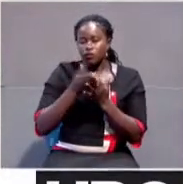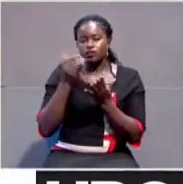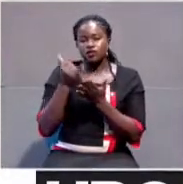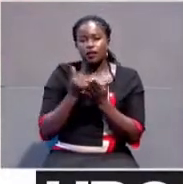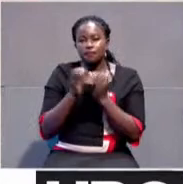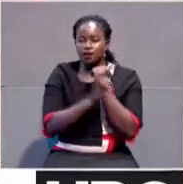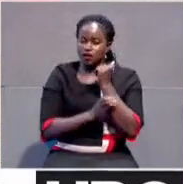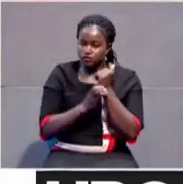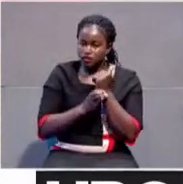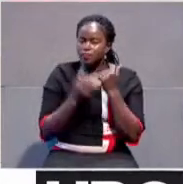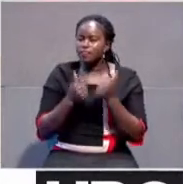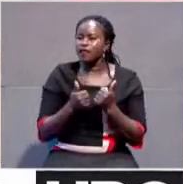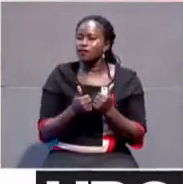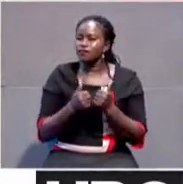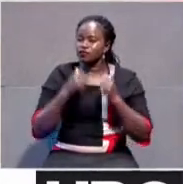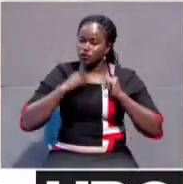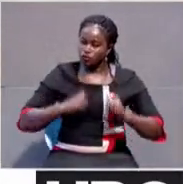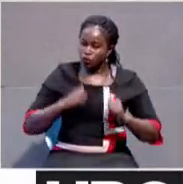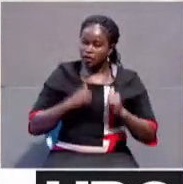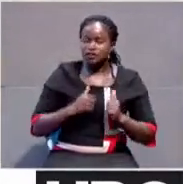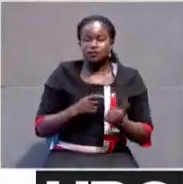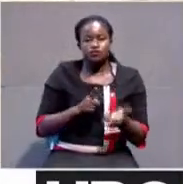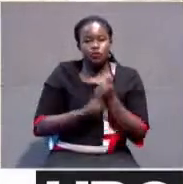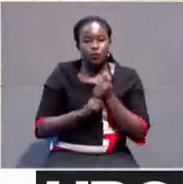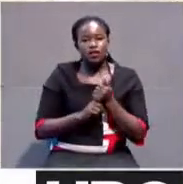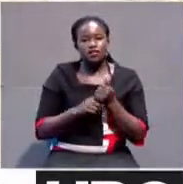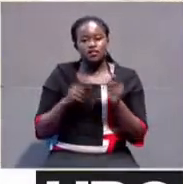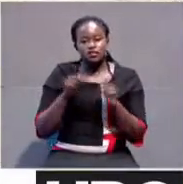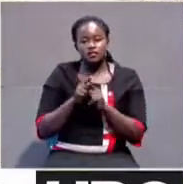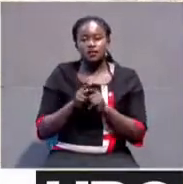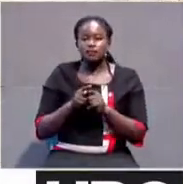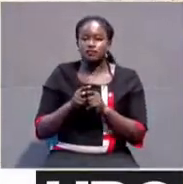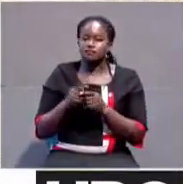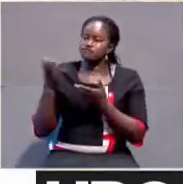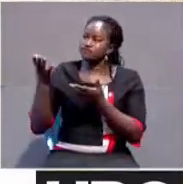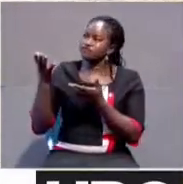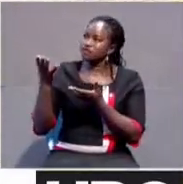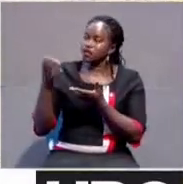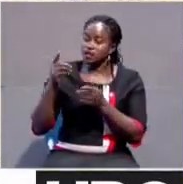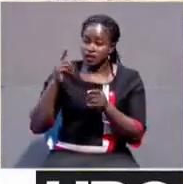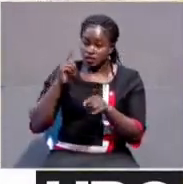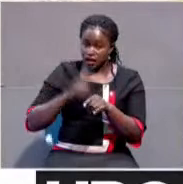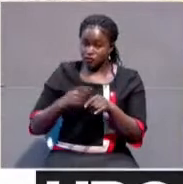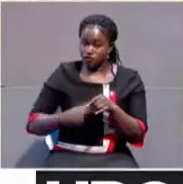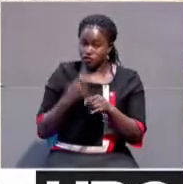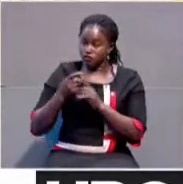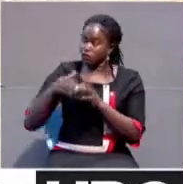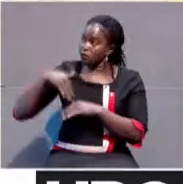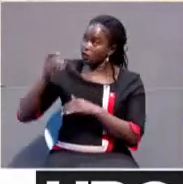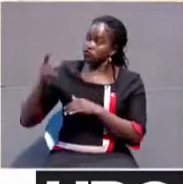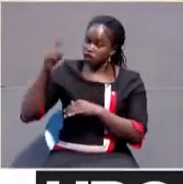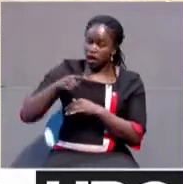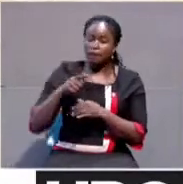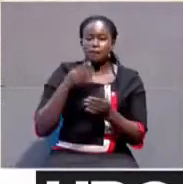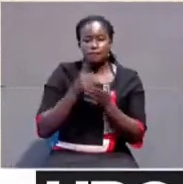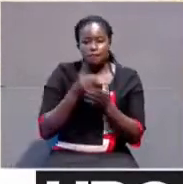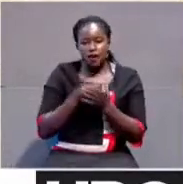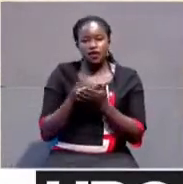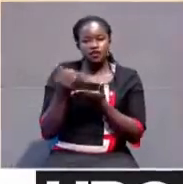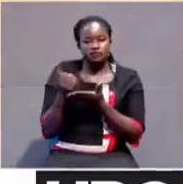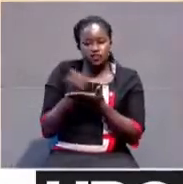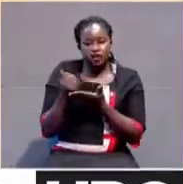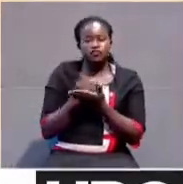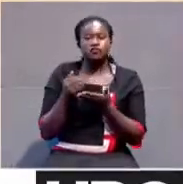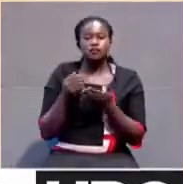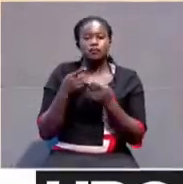The rewards of tourism go far beyond the foreign exchange earnings. For this coming financial year, we have lost